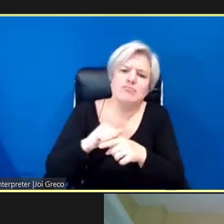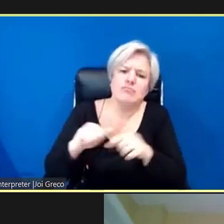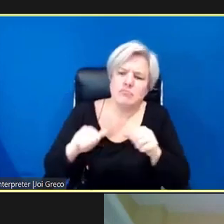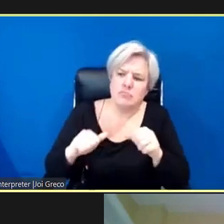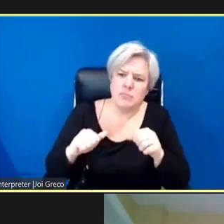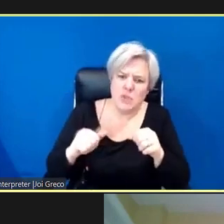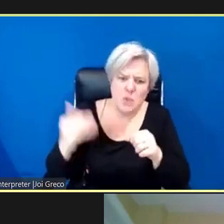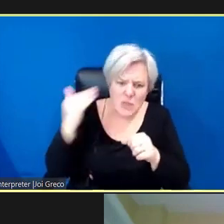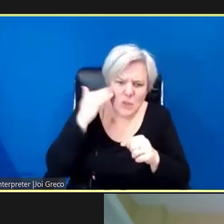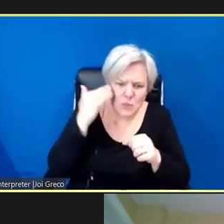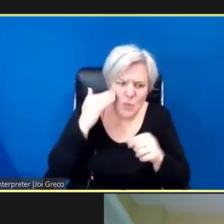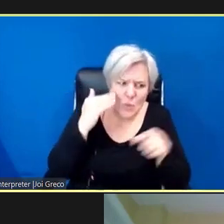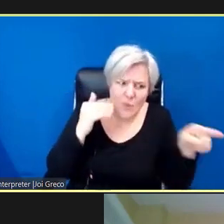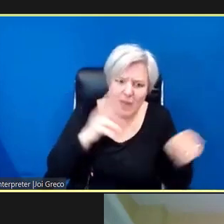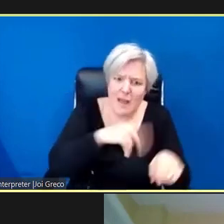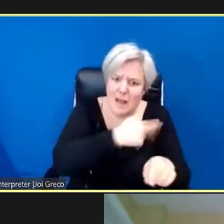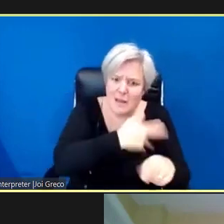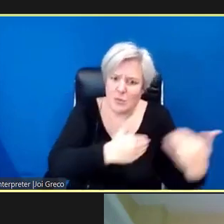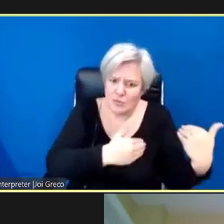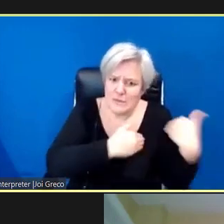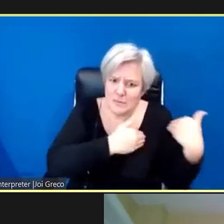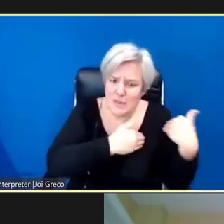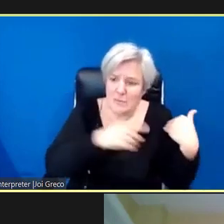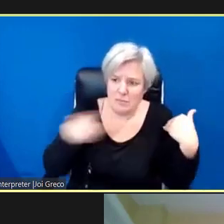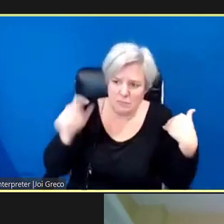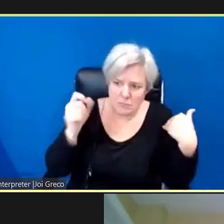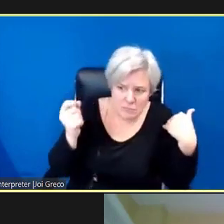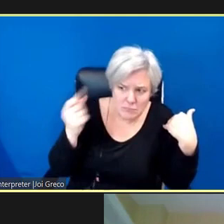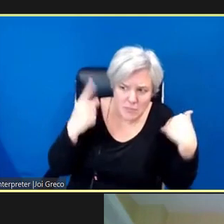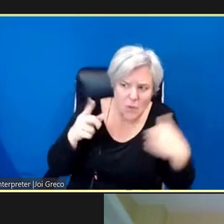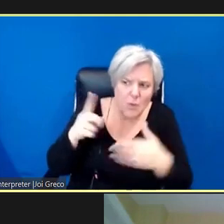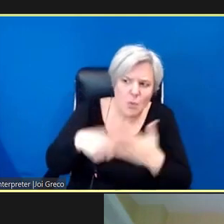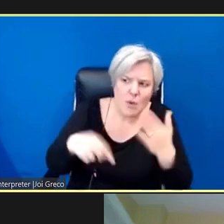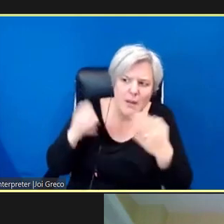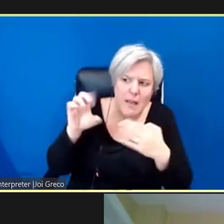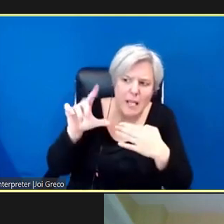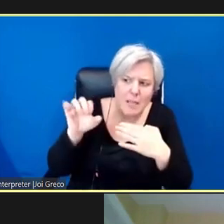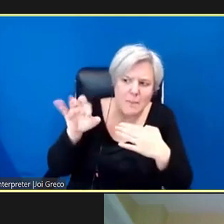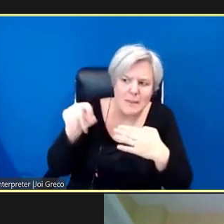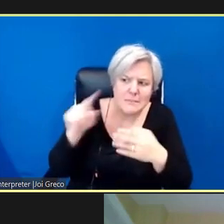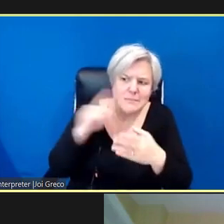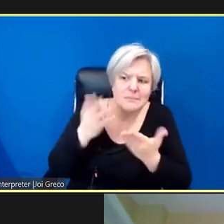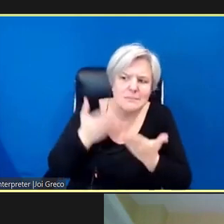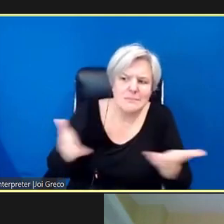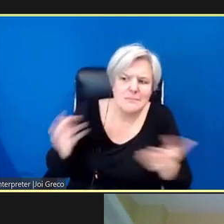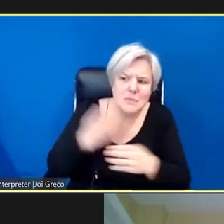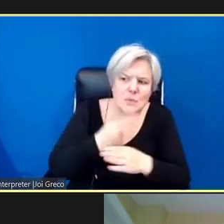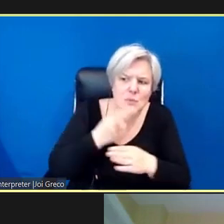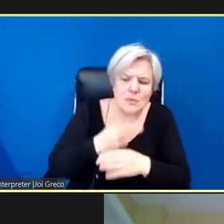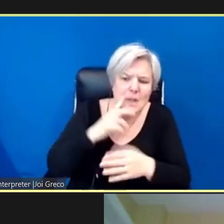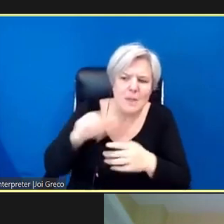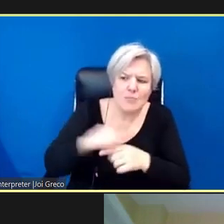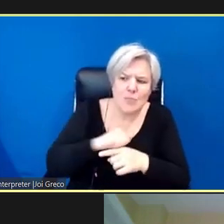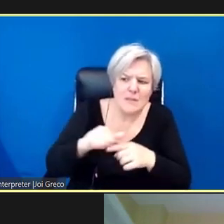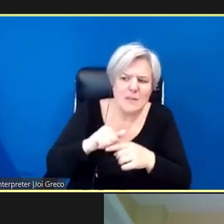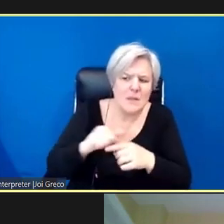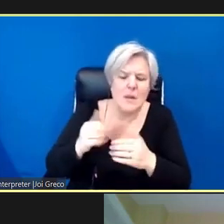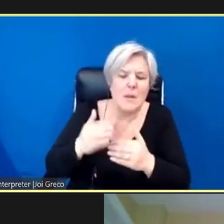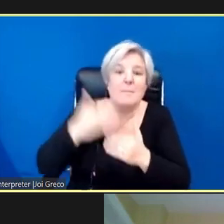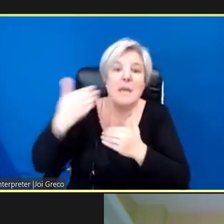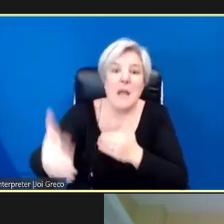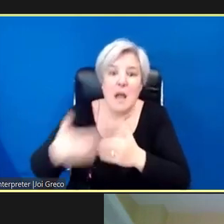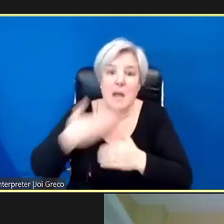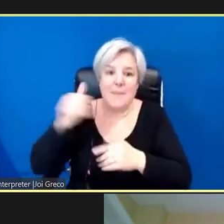outsourcing company, and they understand all of the elements and the practices beyond just the